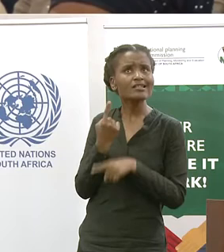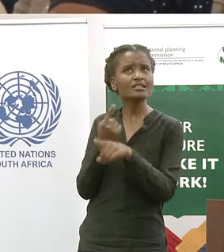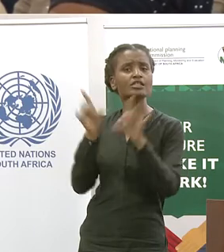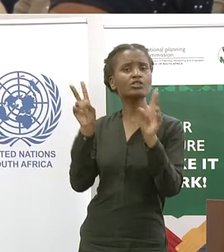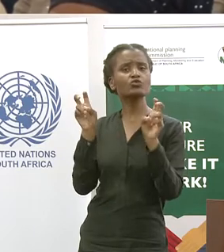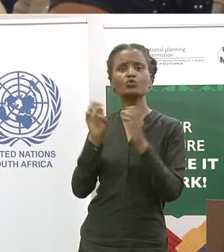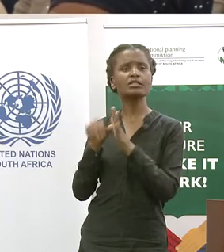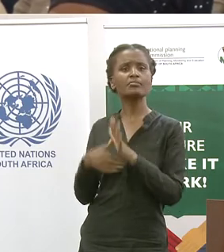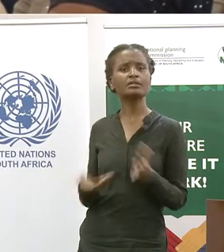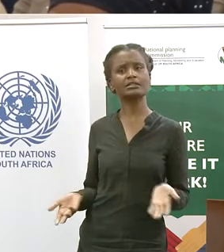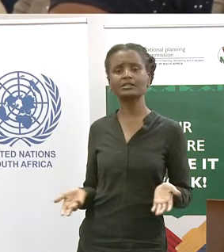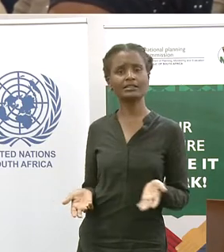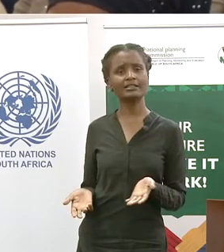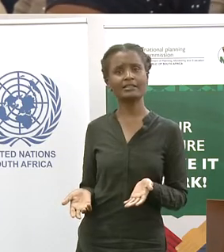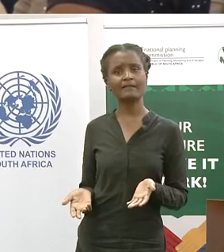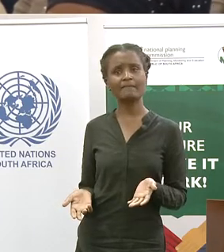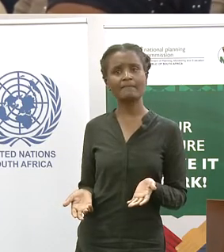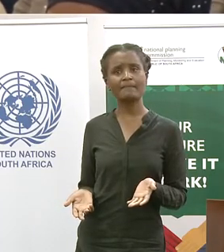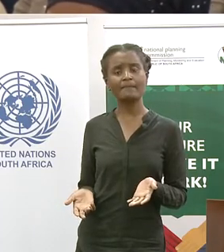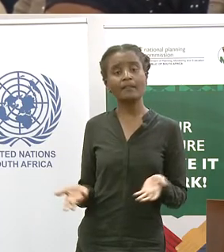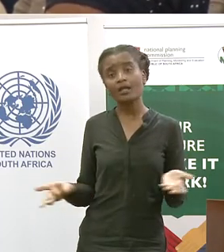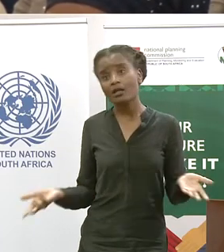then they make